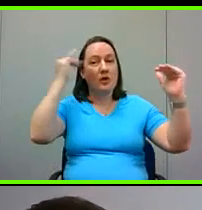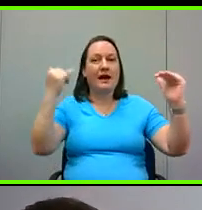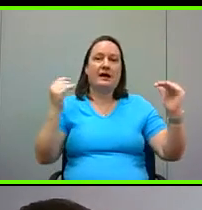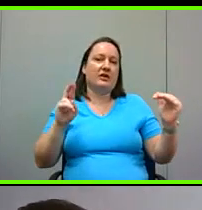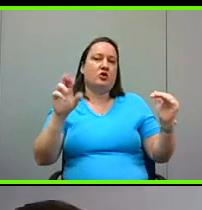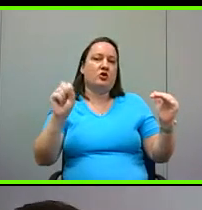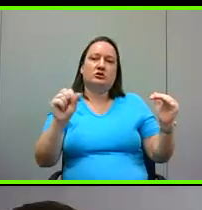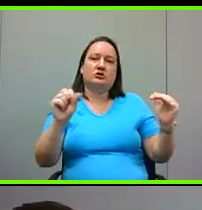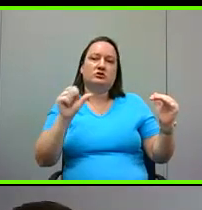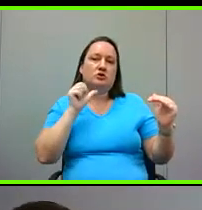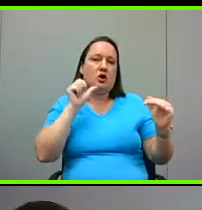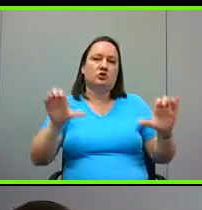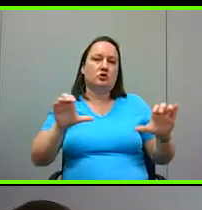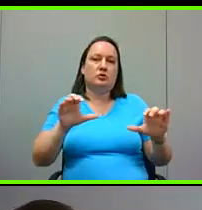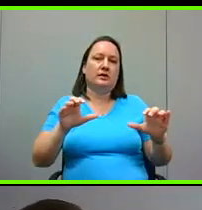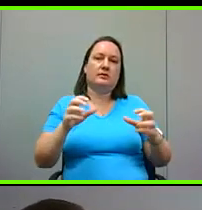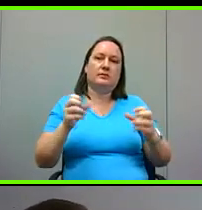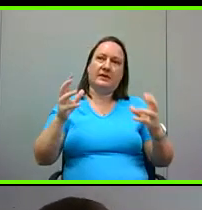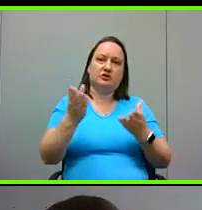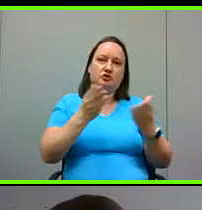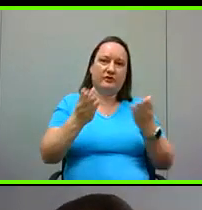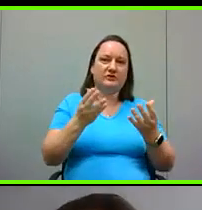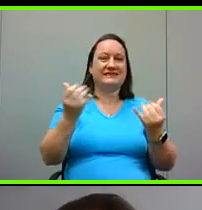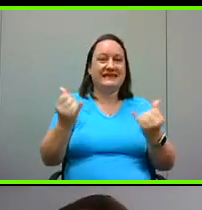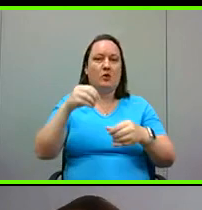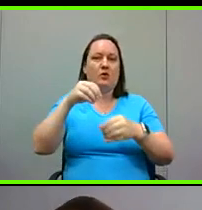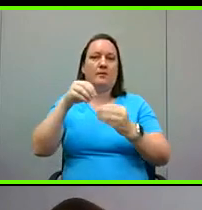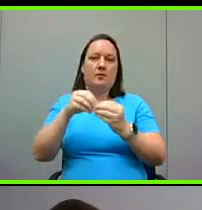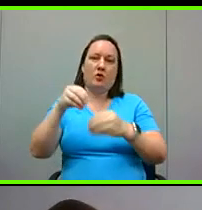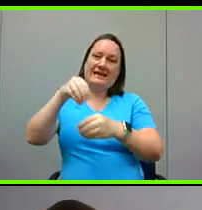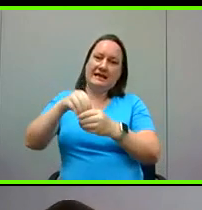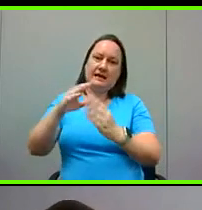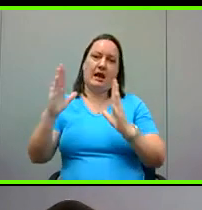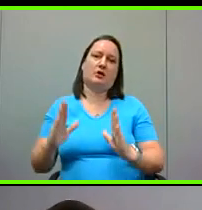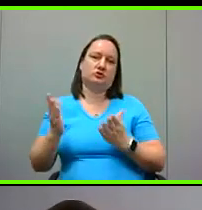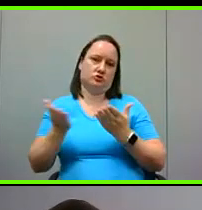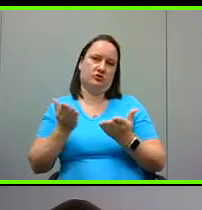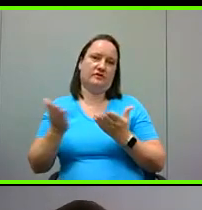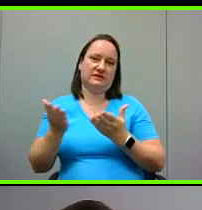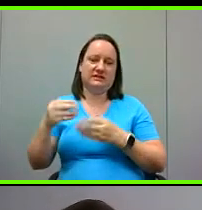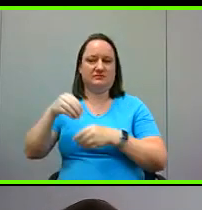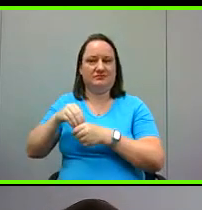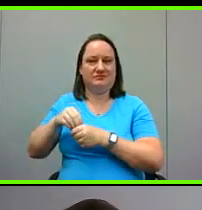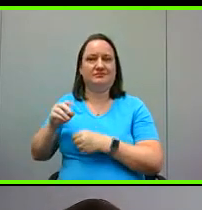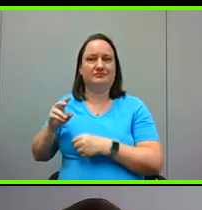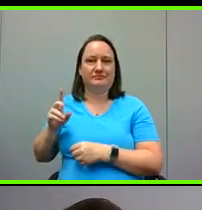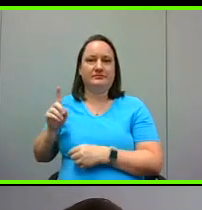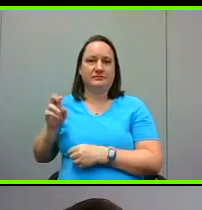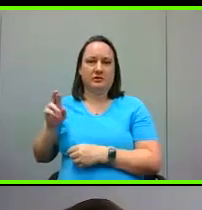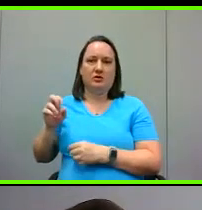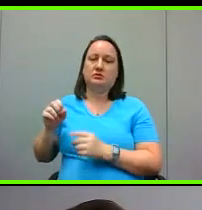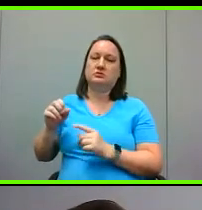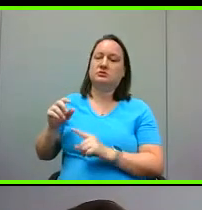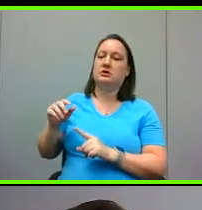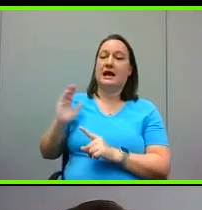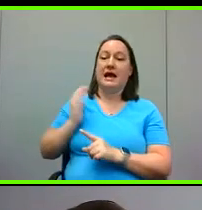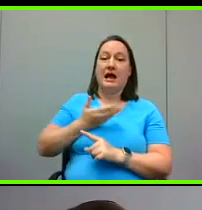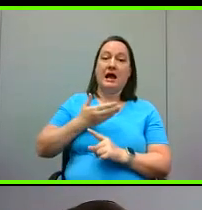doing more in-house services. Our in-house services from 2019 to 2020 have only